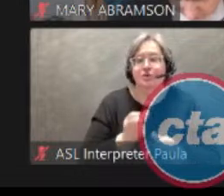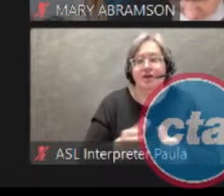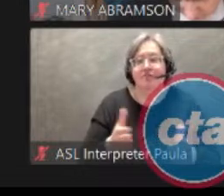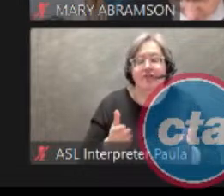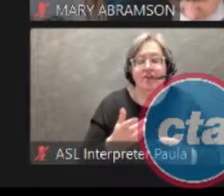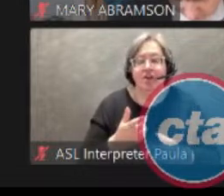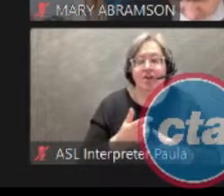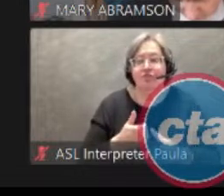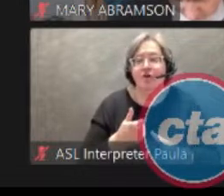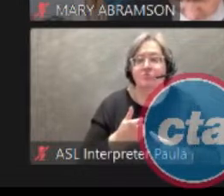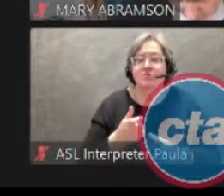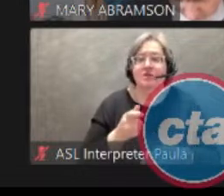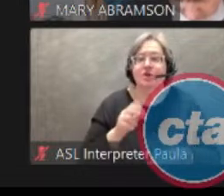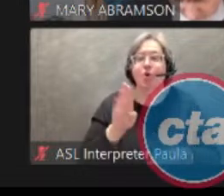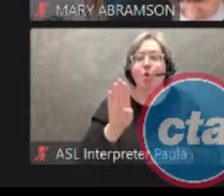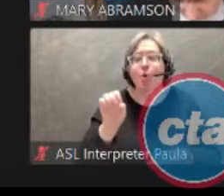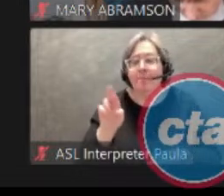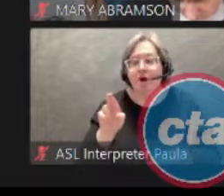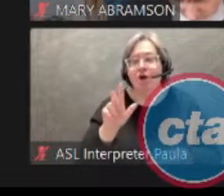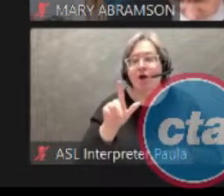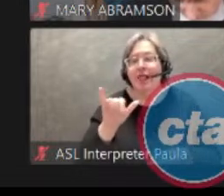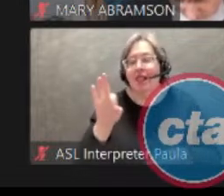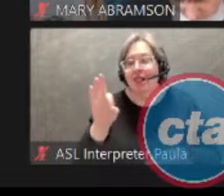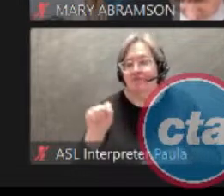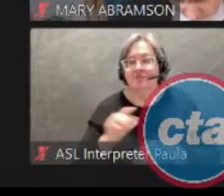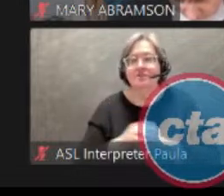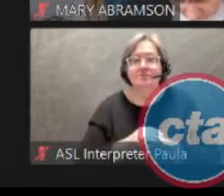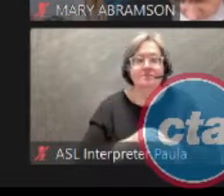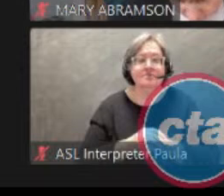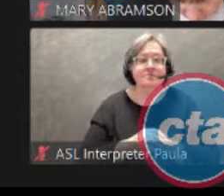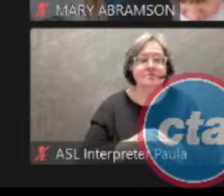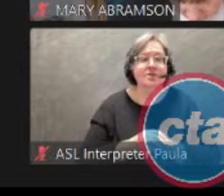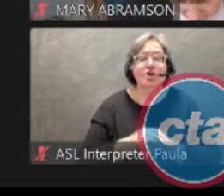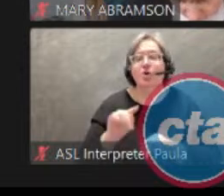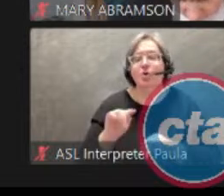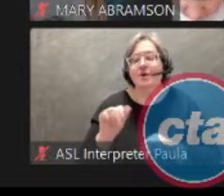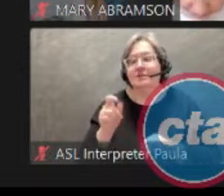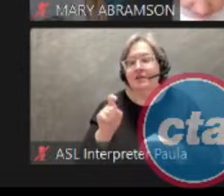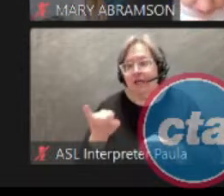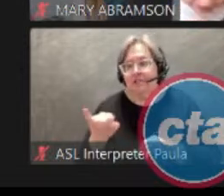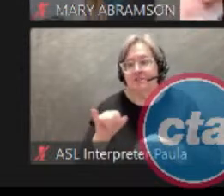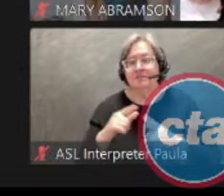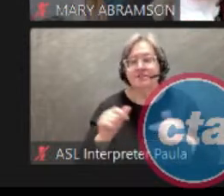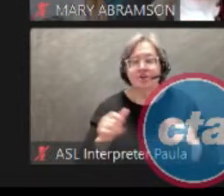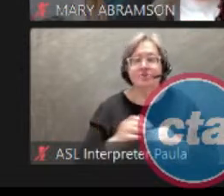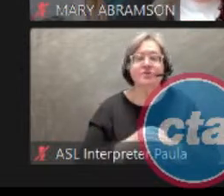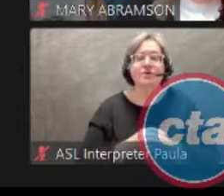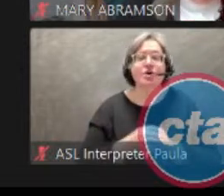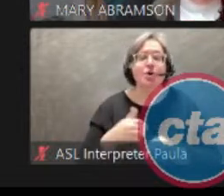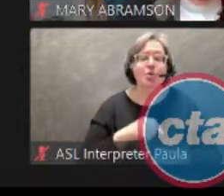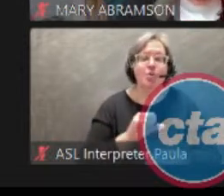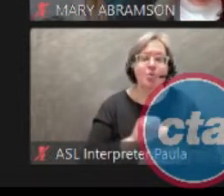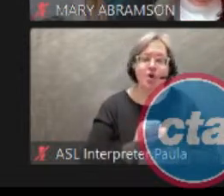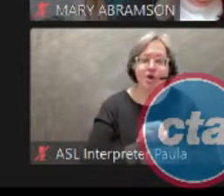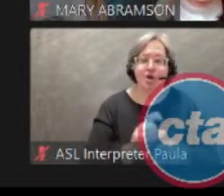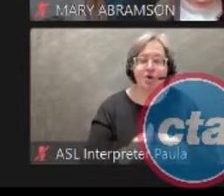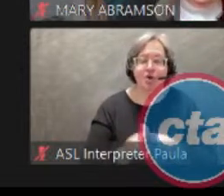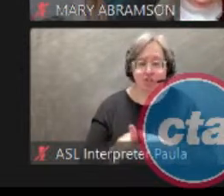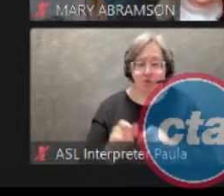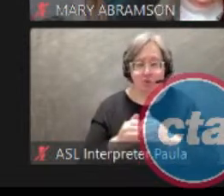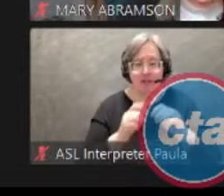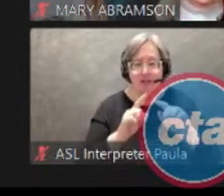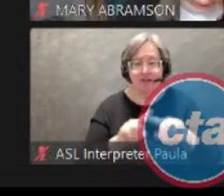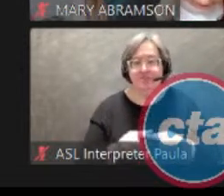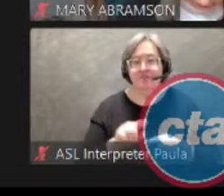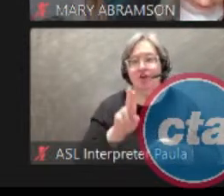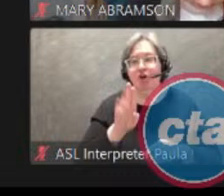from rideshare to Uber, rideshare or taxis, et cetera. So we are working also with the various